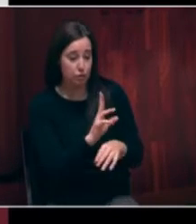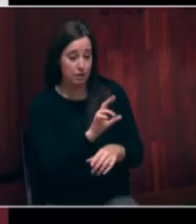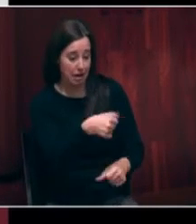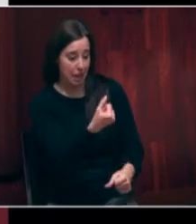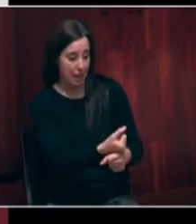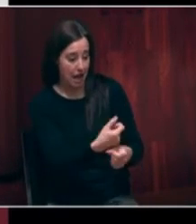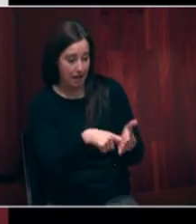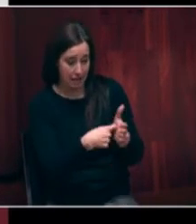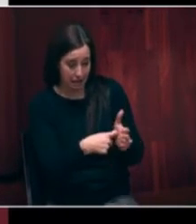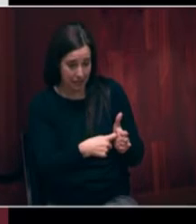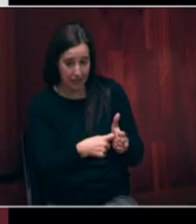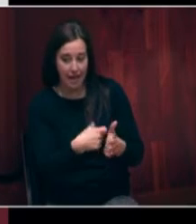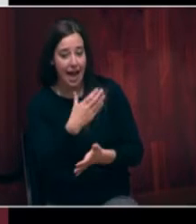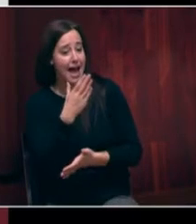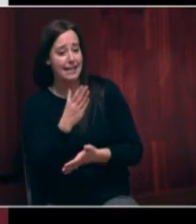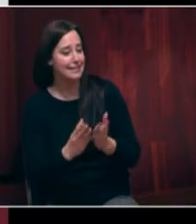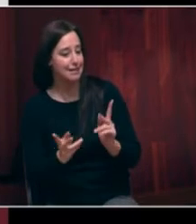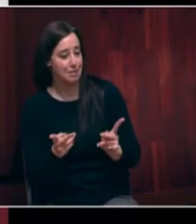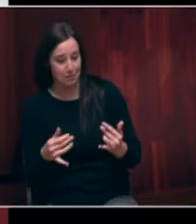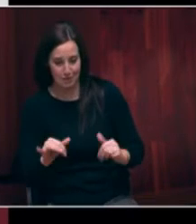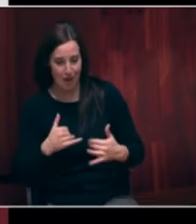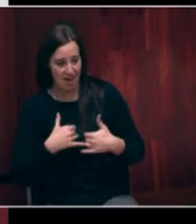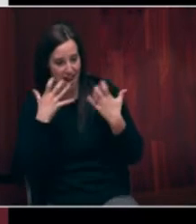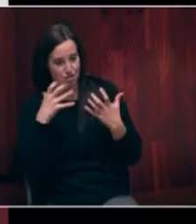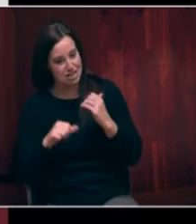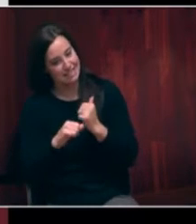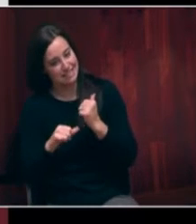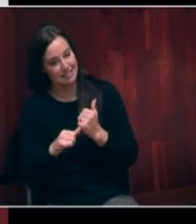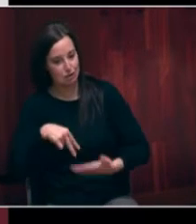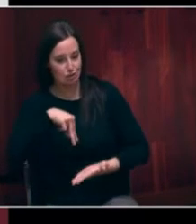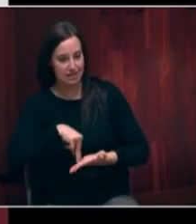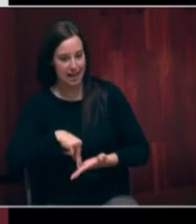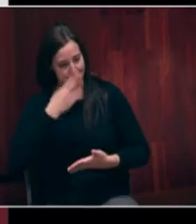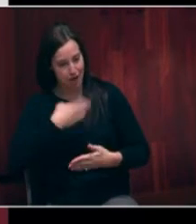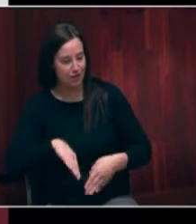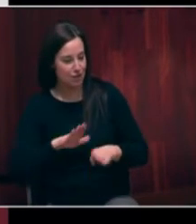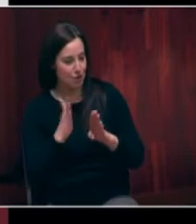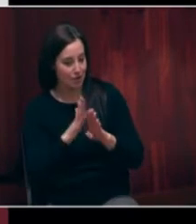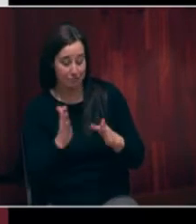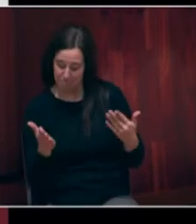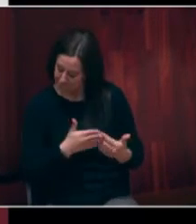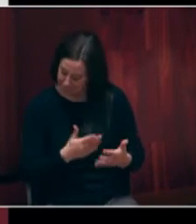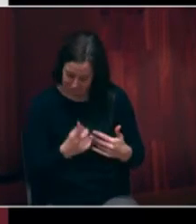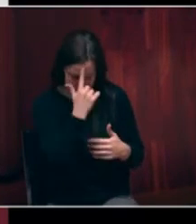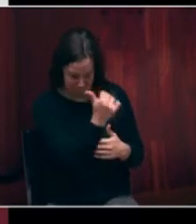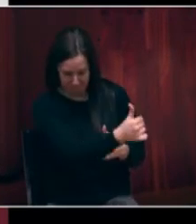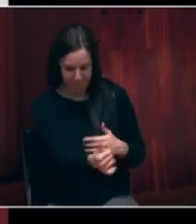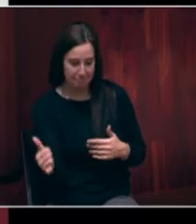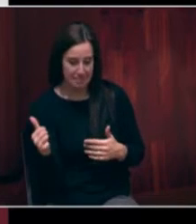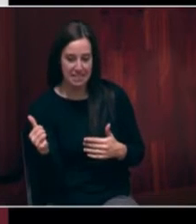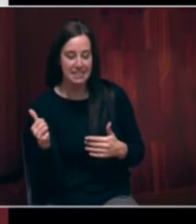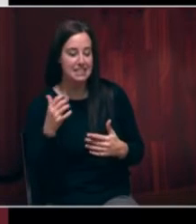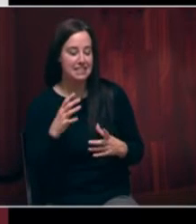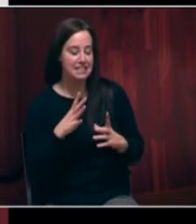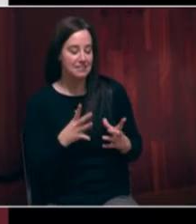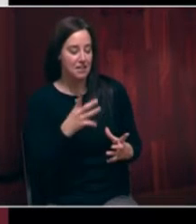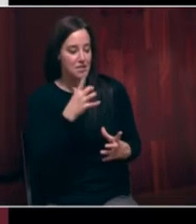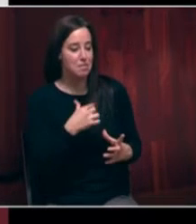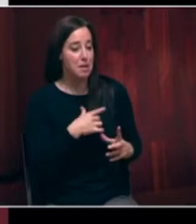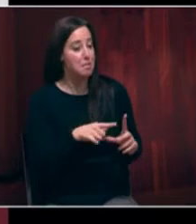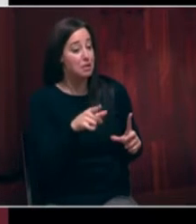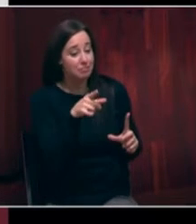angry administrative assistants to control access to a room. Whatever you define it as, that works for me, you know, but you need to define